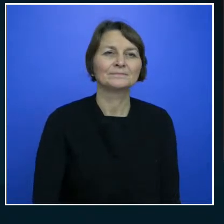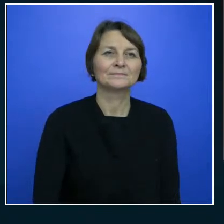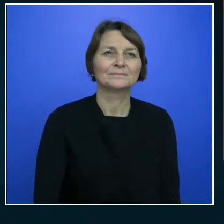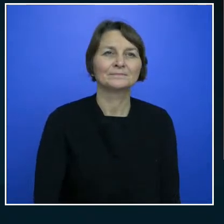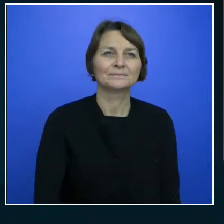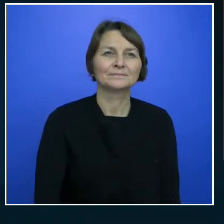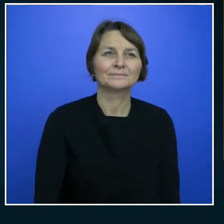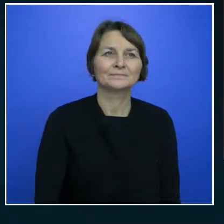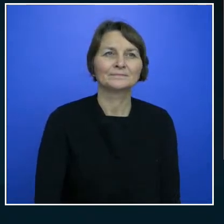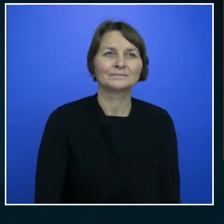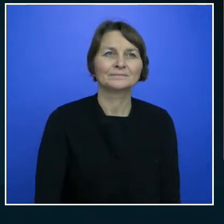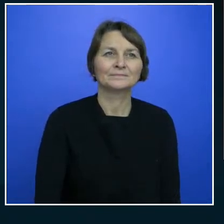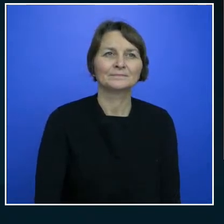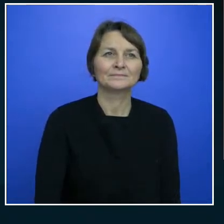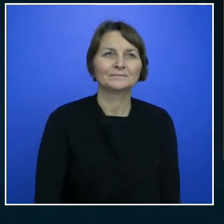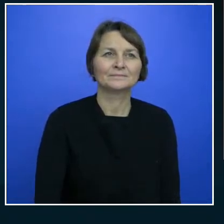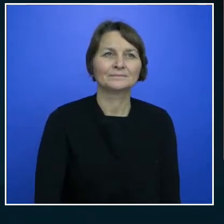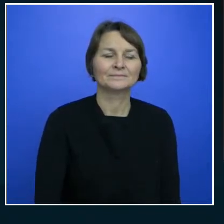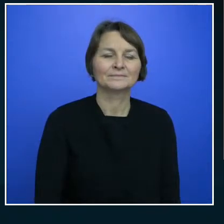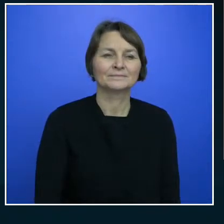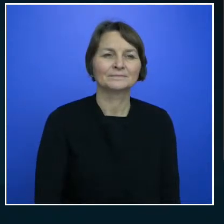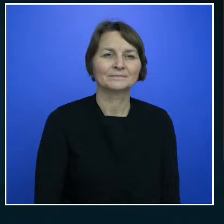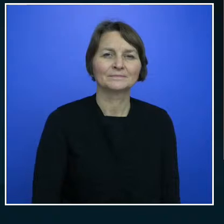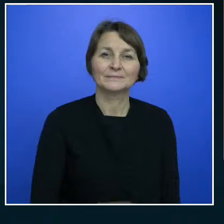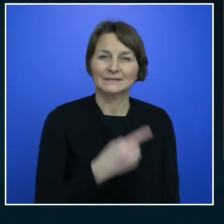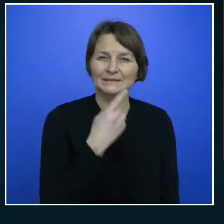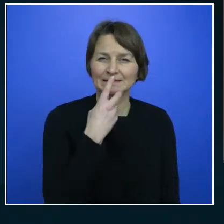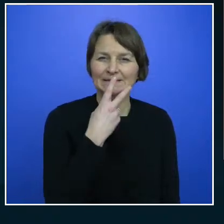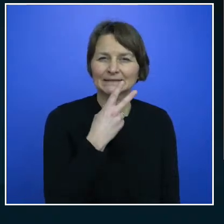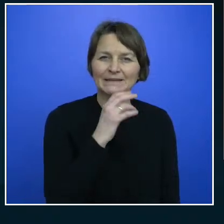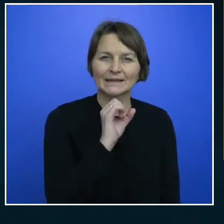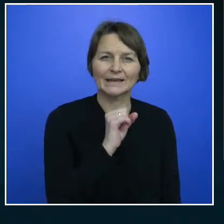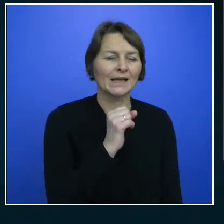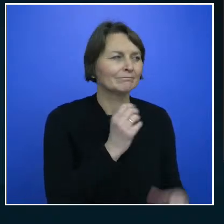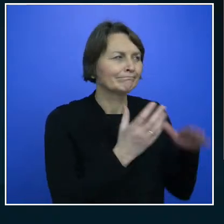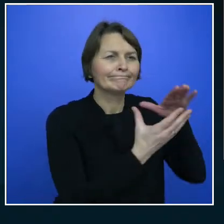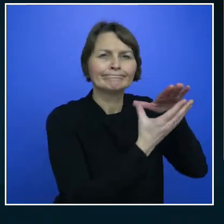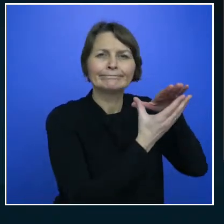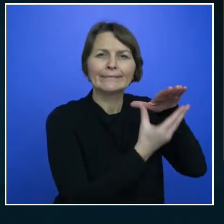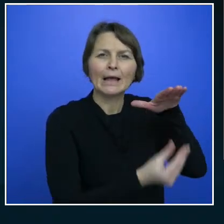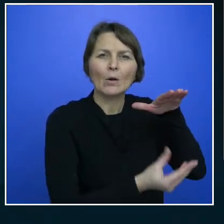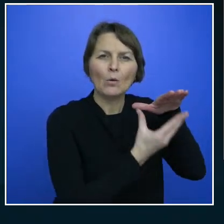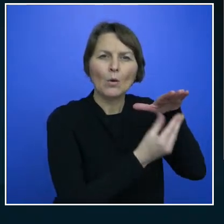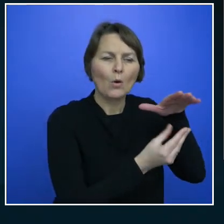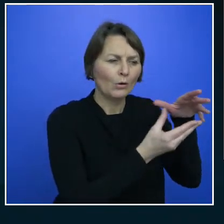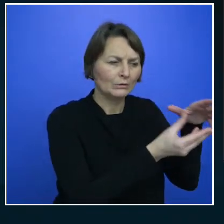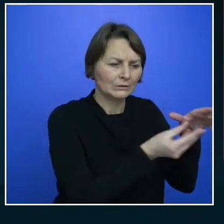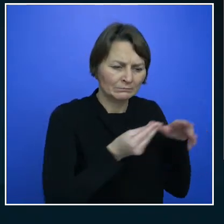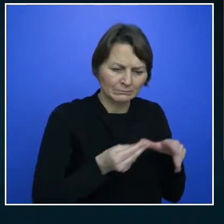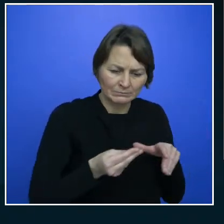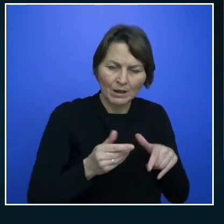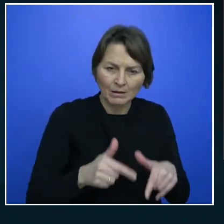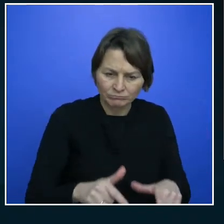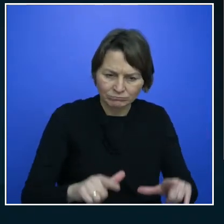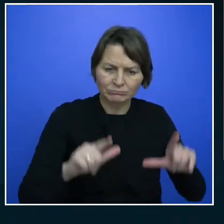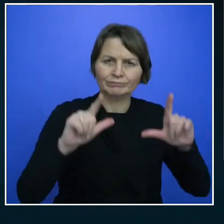And there is also, you can download it, you can see how it looks, and you can,